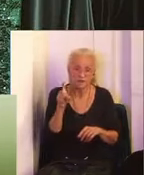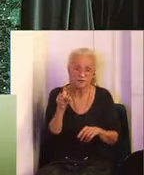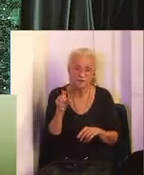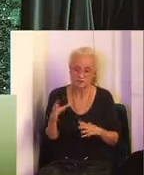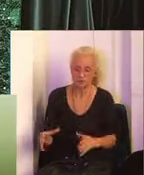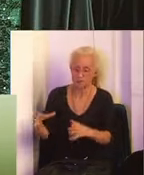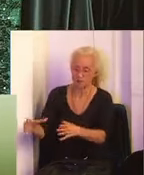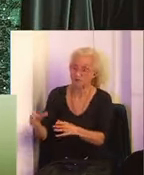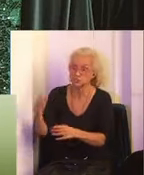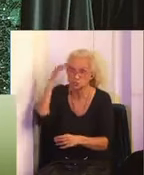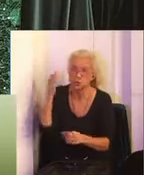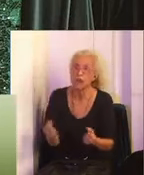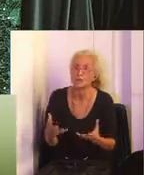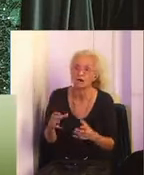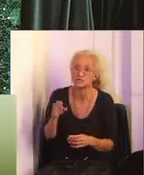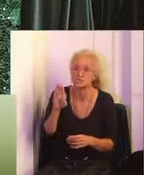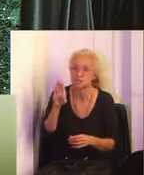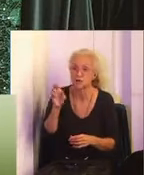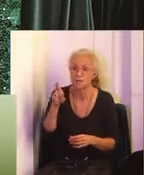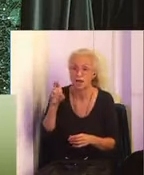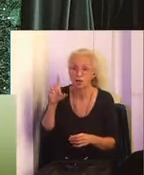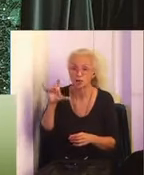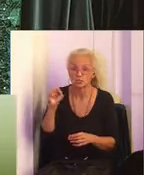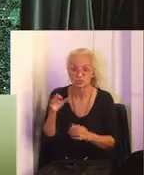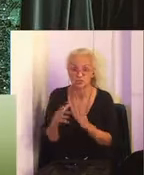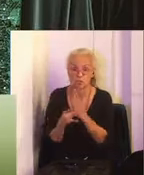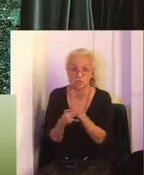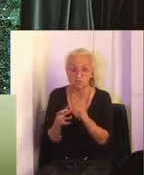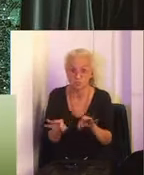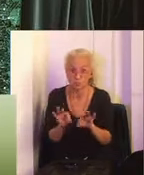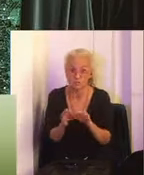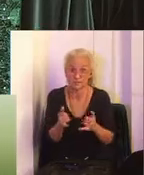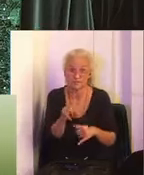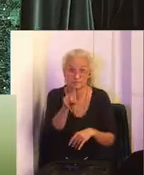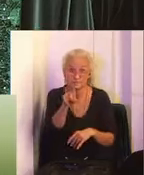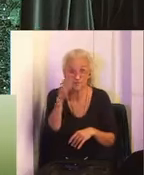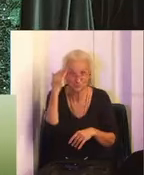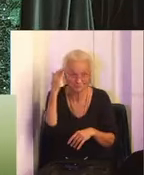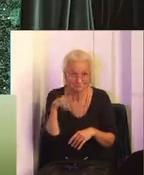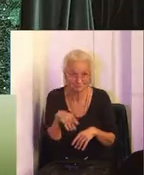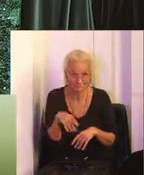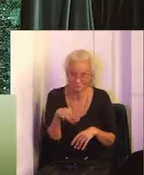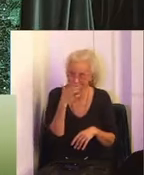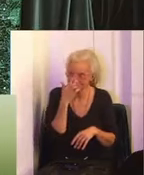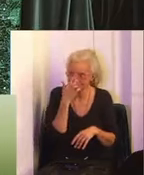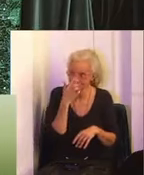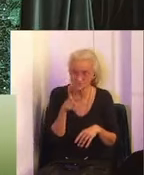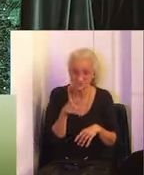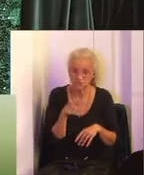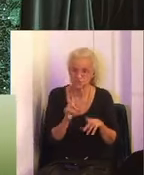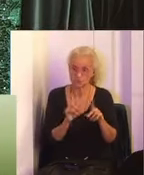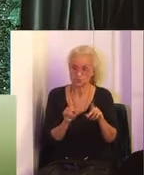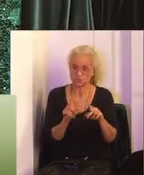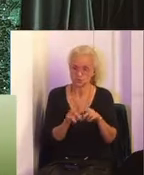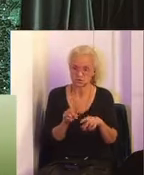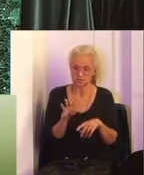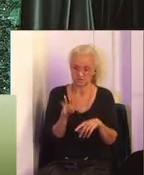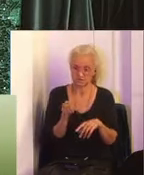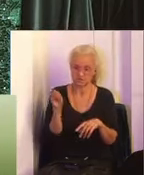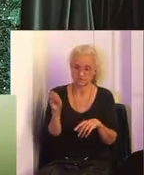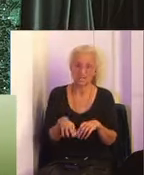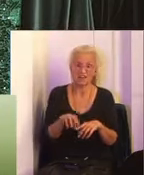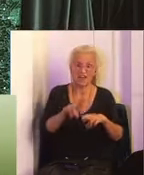oil, anybody know what 100 barrels of oil are worth today? And then you go 50%